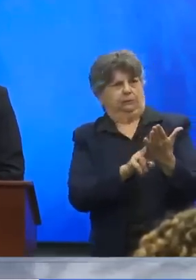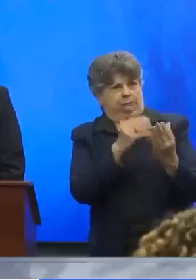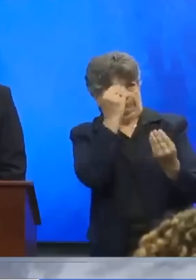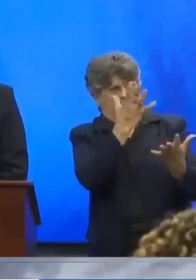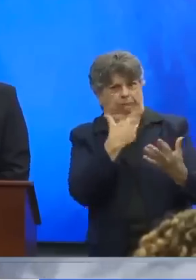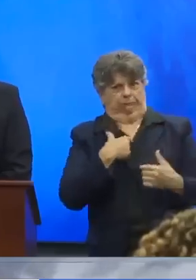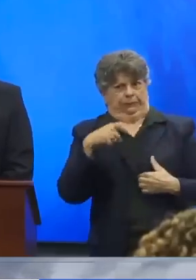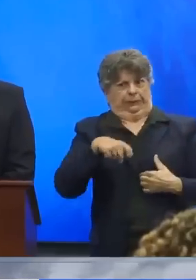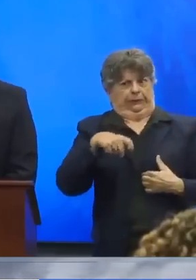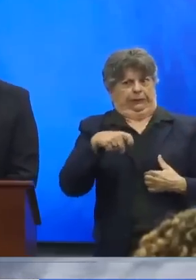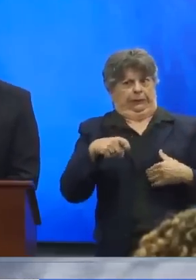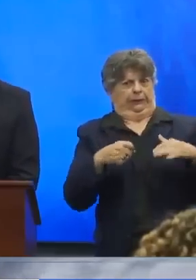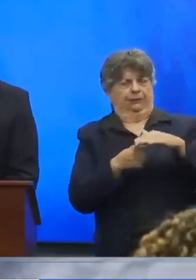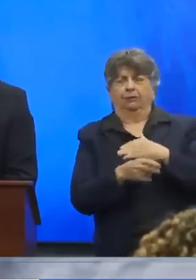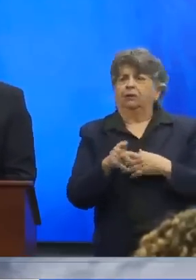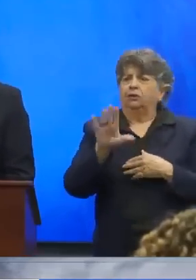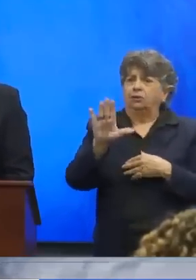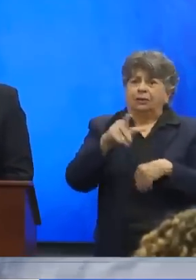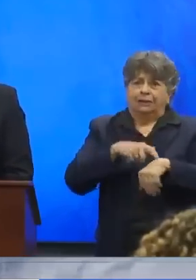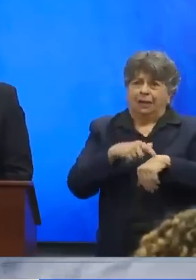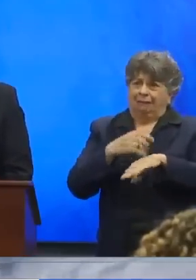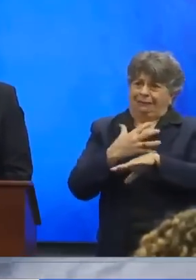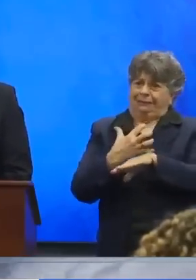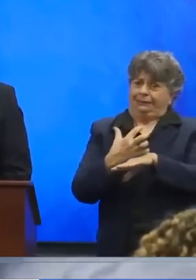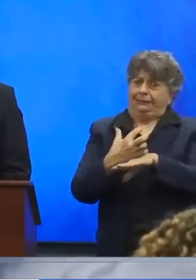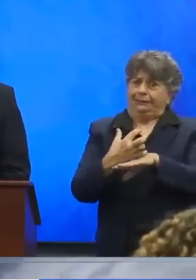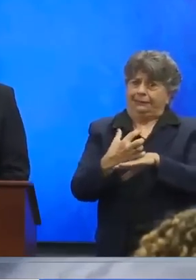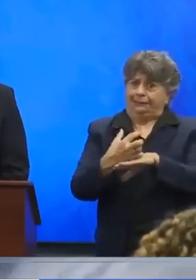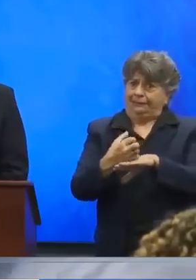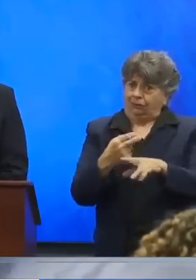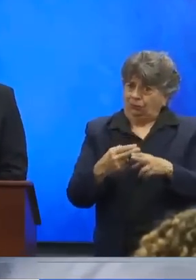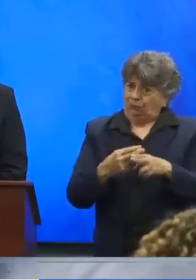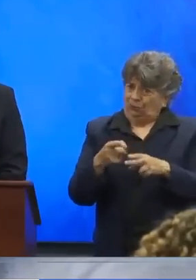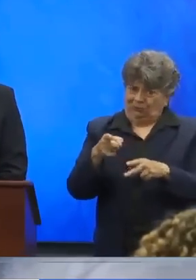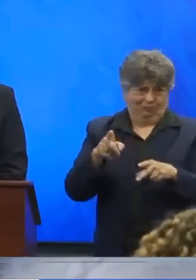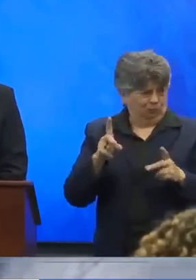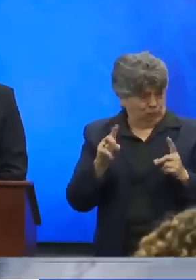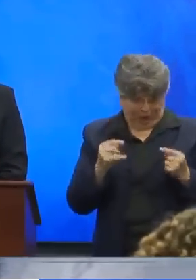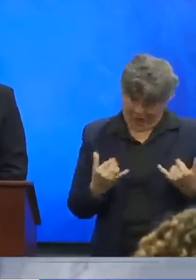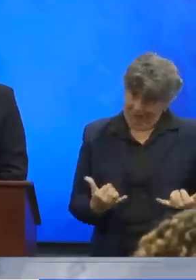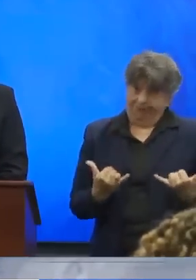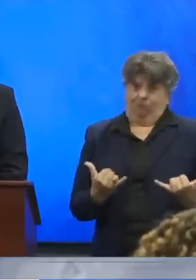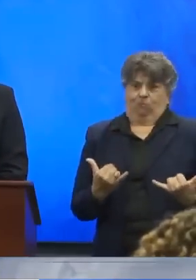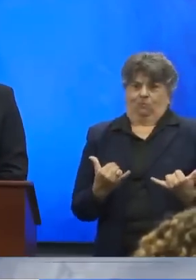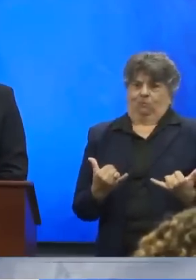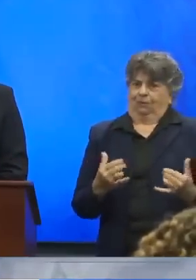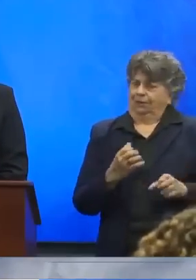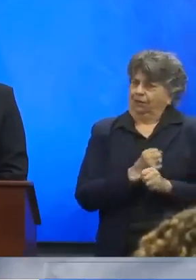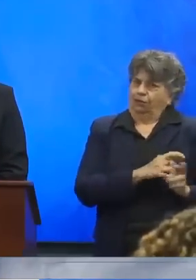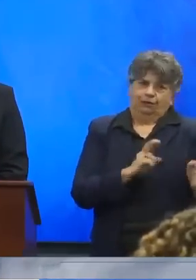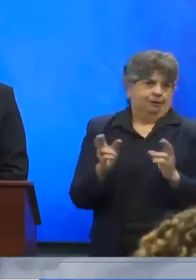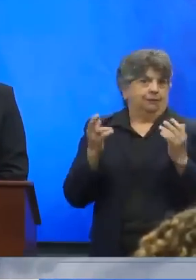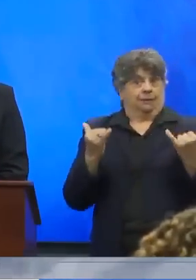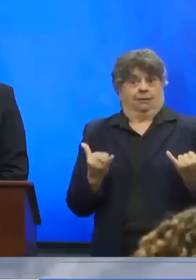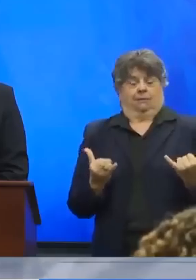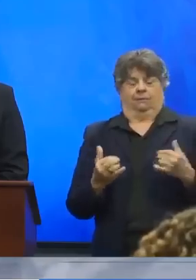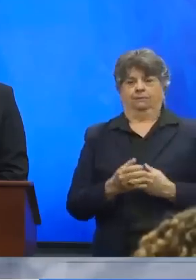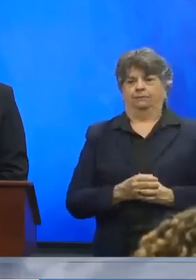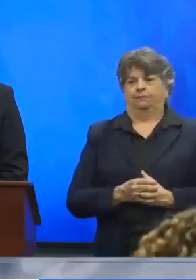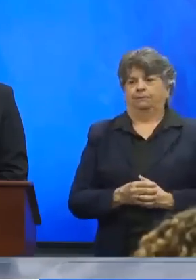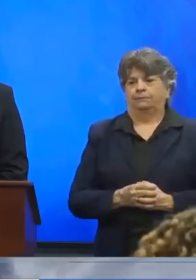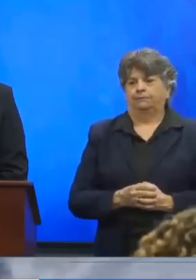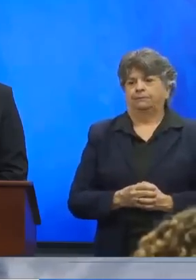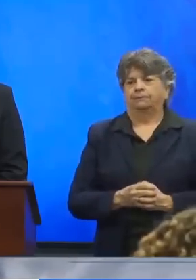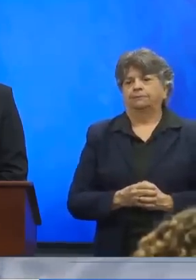the governor talk about acting. It is now time to put your plan into action. Please make sure you're doing that. Make sure you have enough